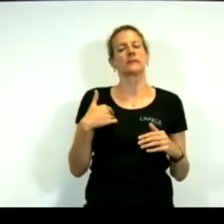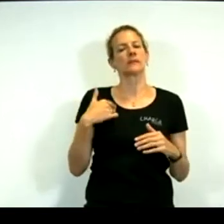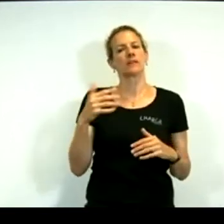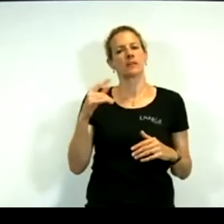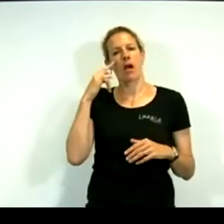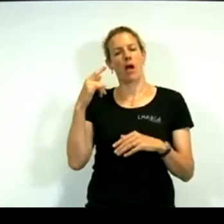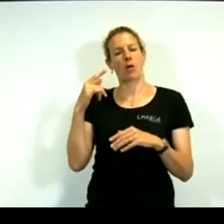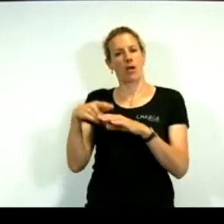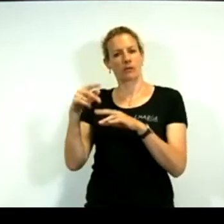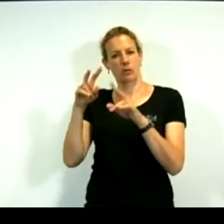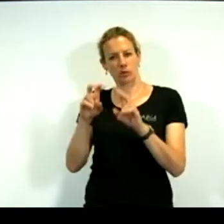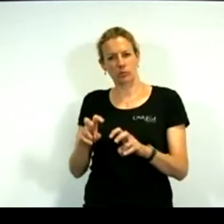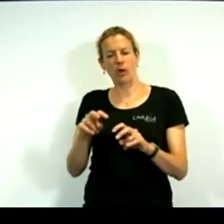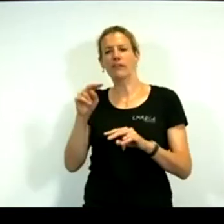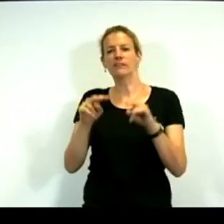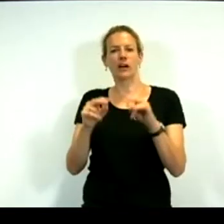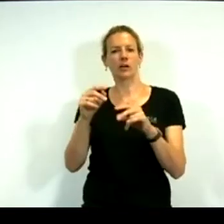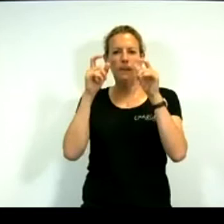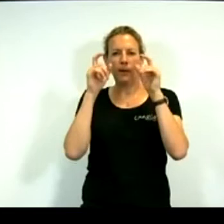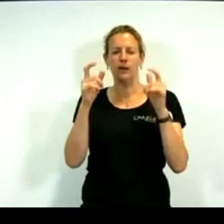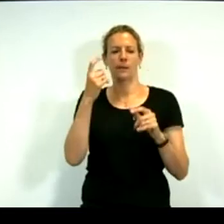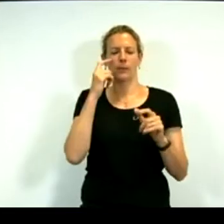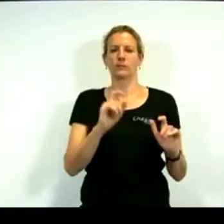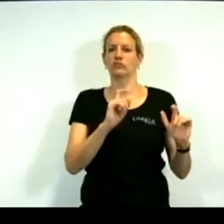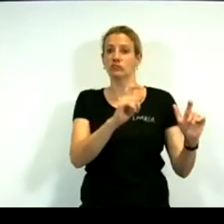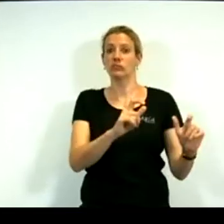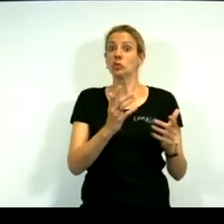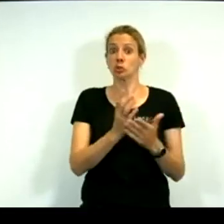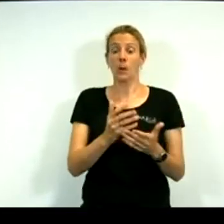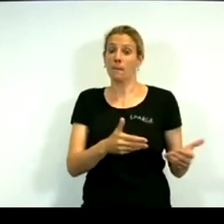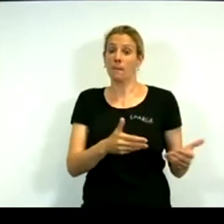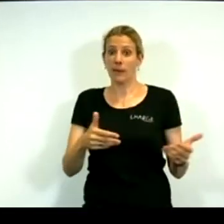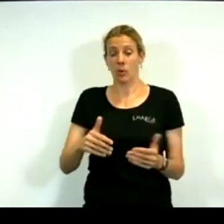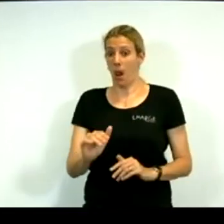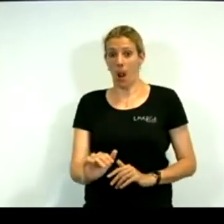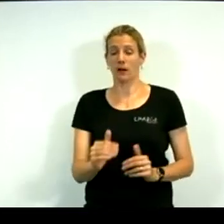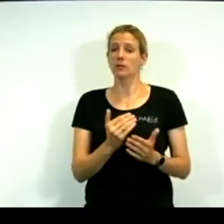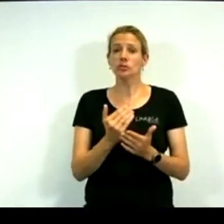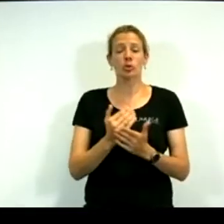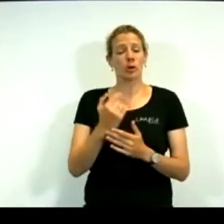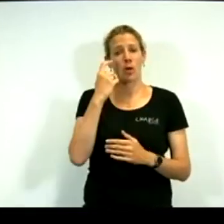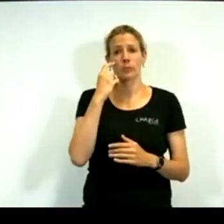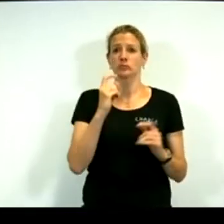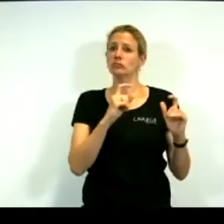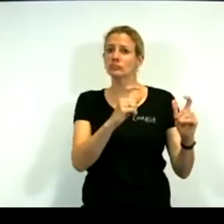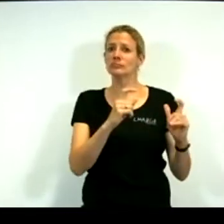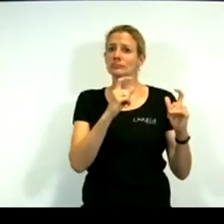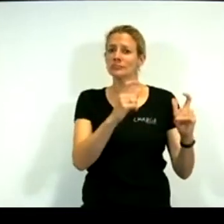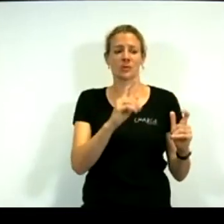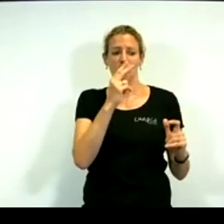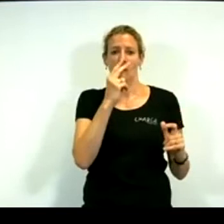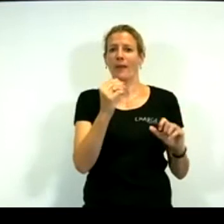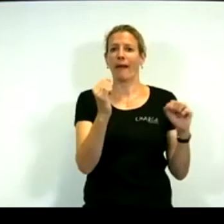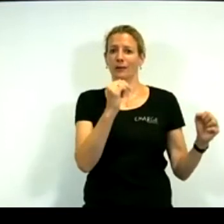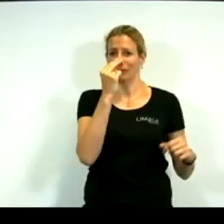and they try them on the baby just to see what happens. And I think of one case, they put them on a child who was